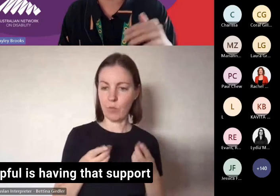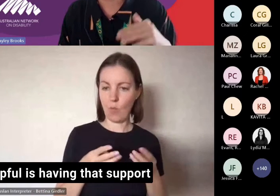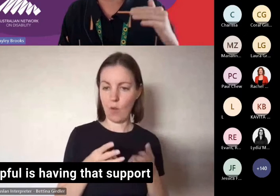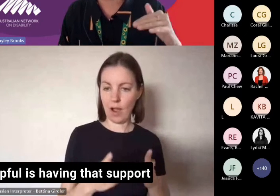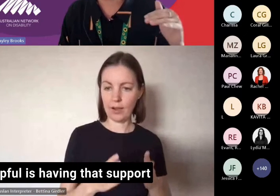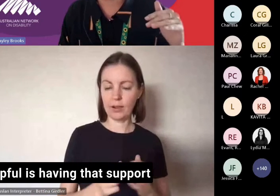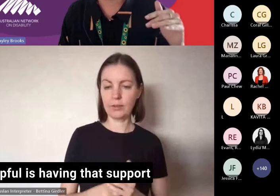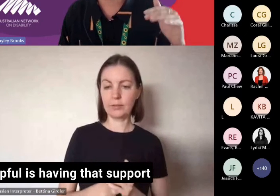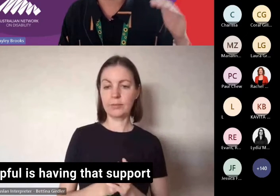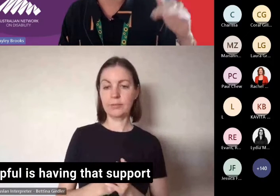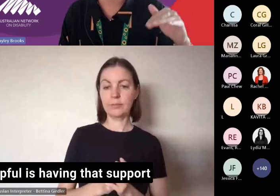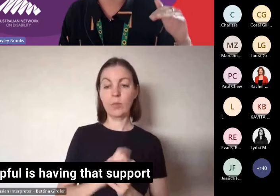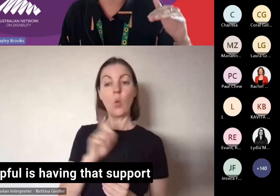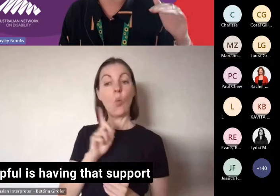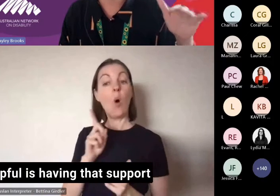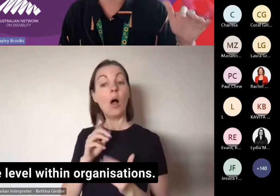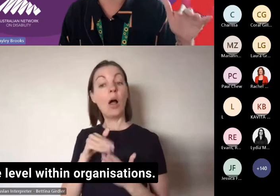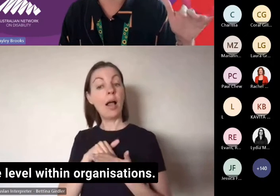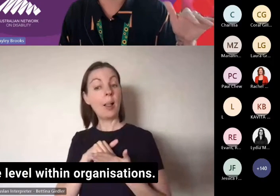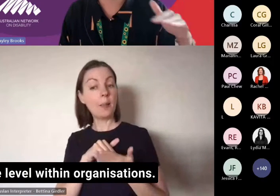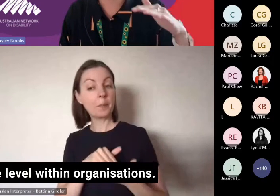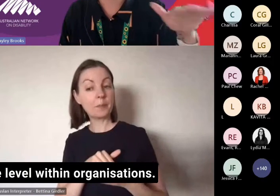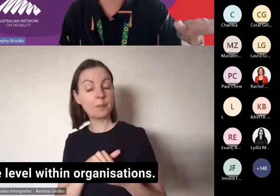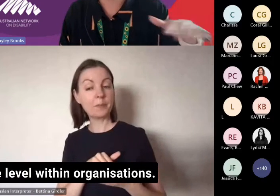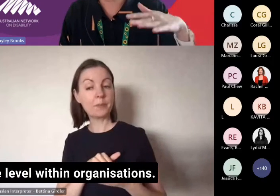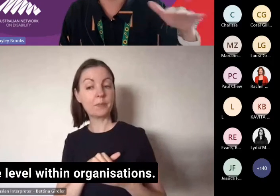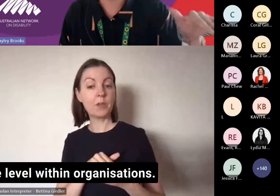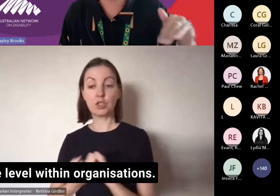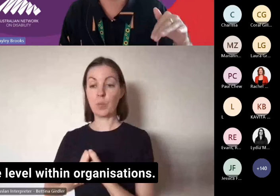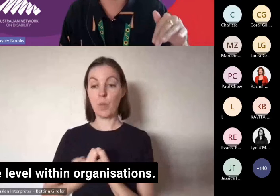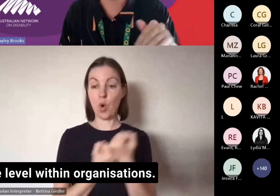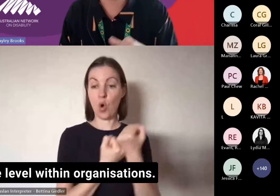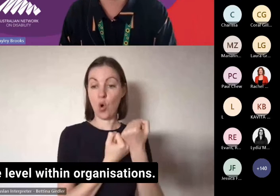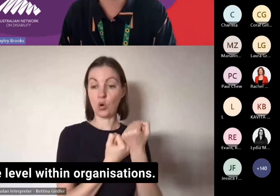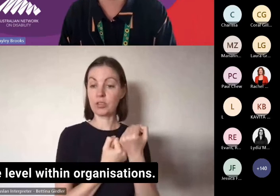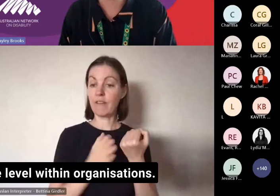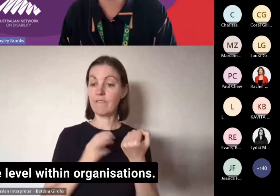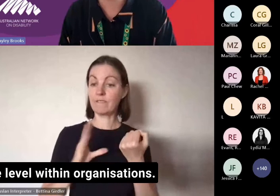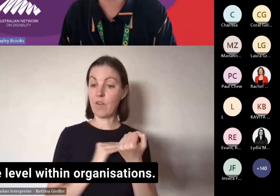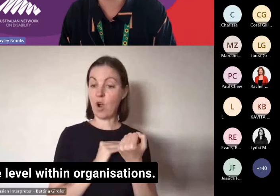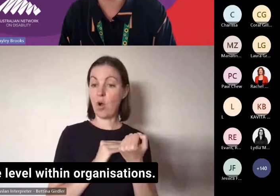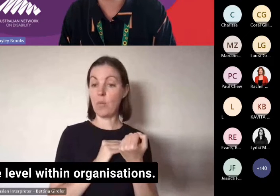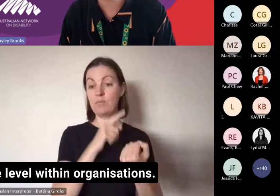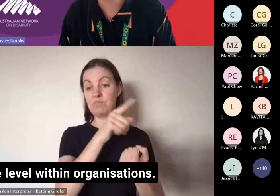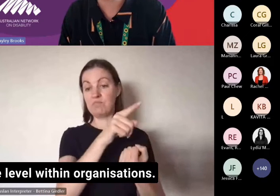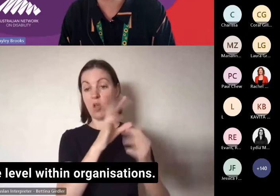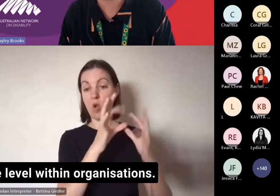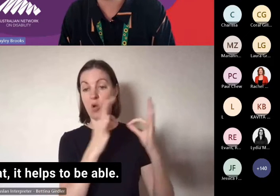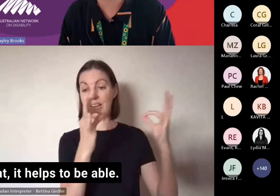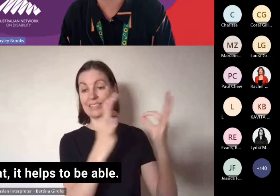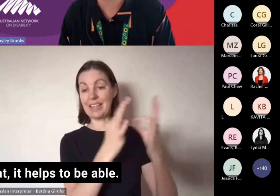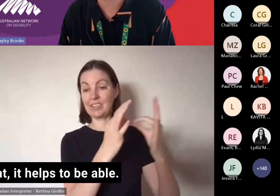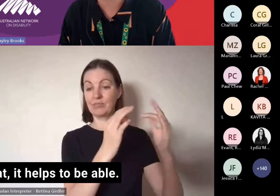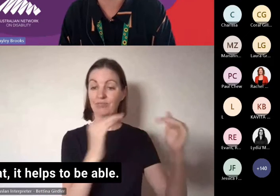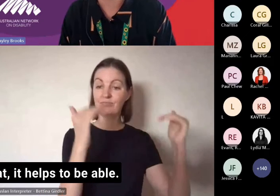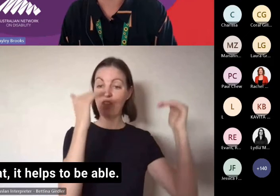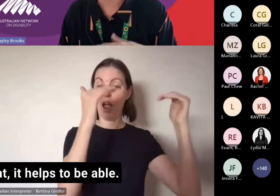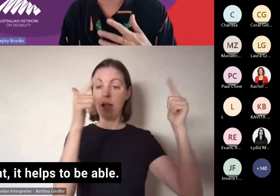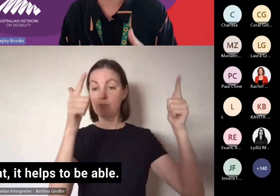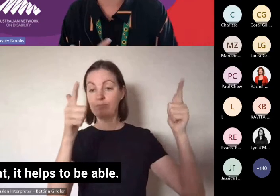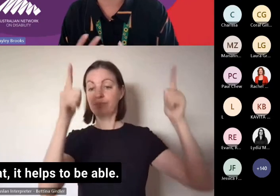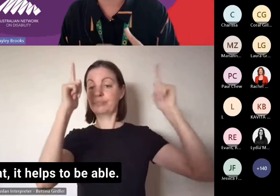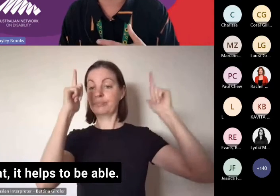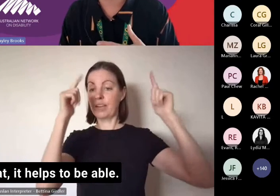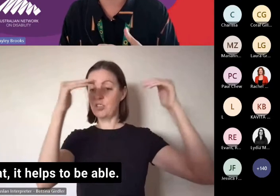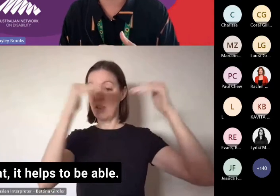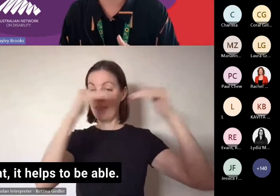is having that support from the executive level within organisations. And with that,